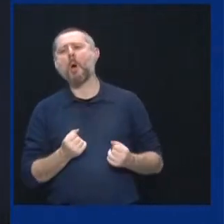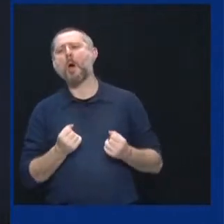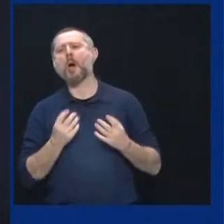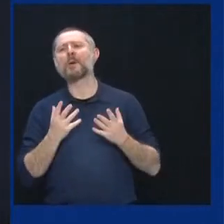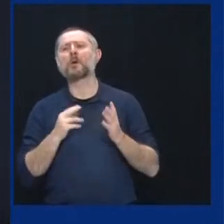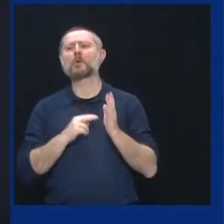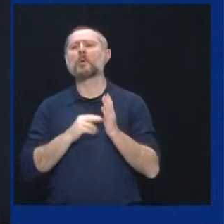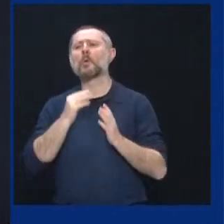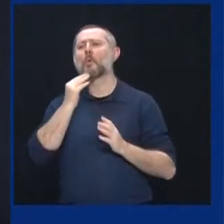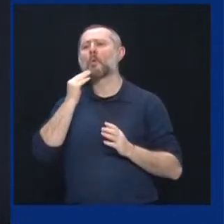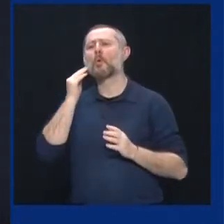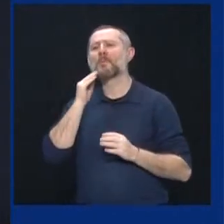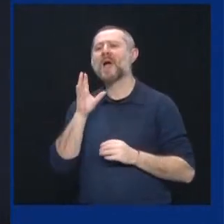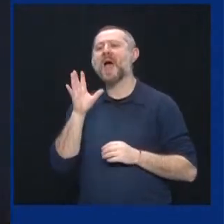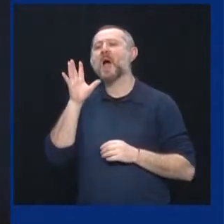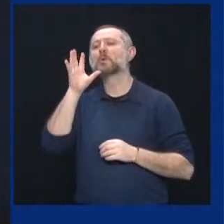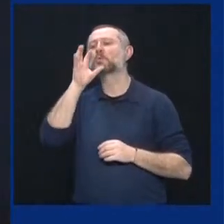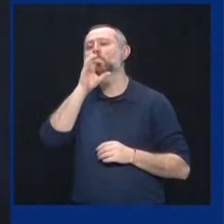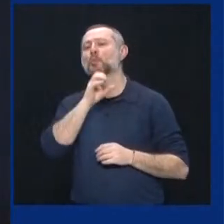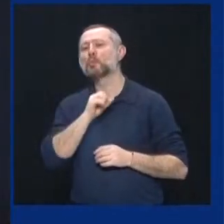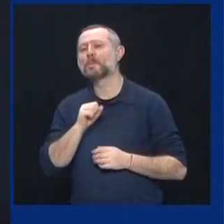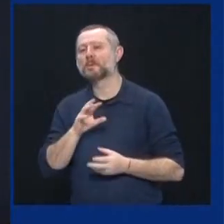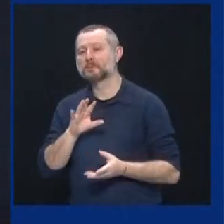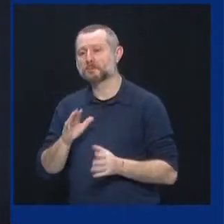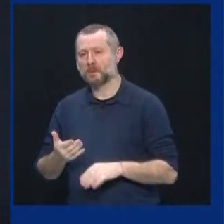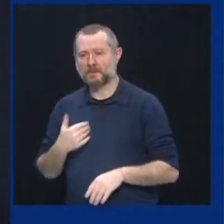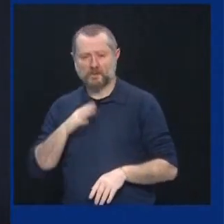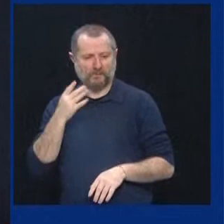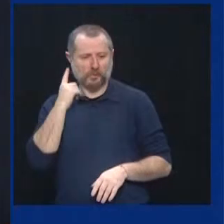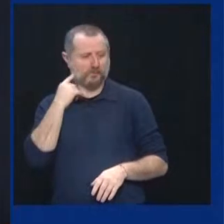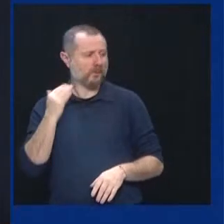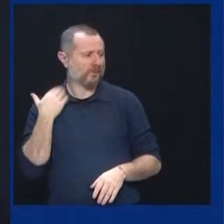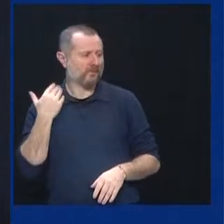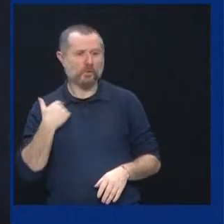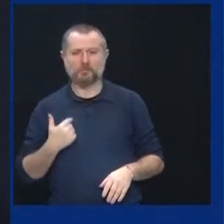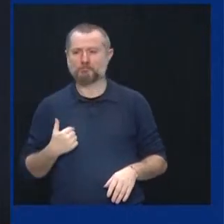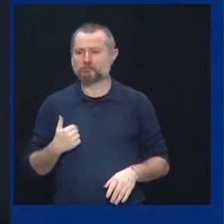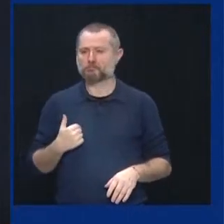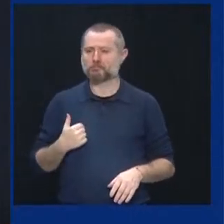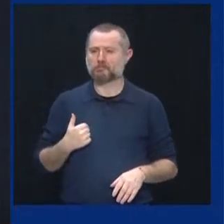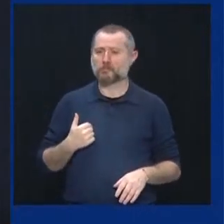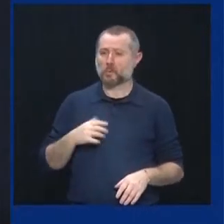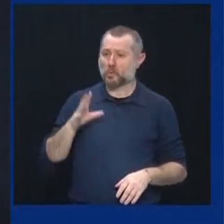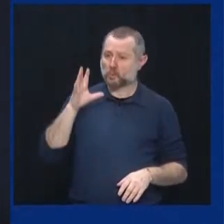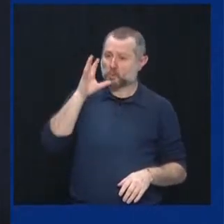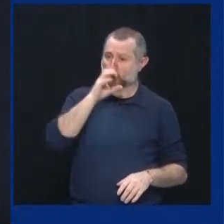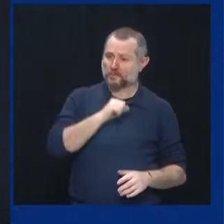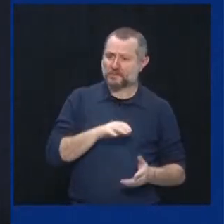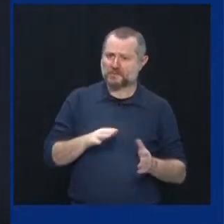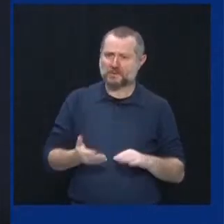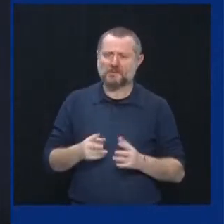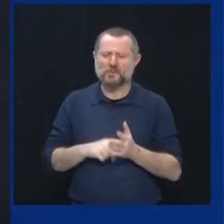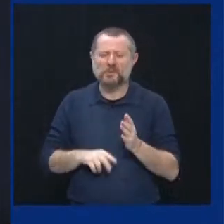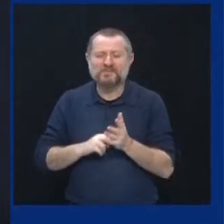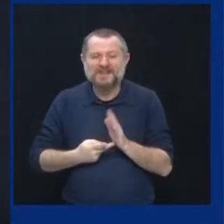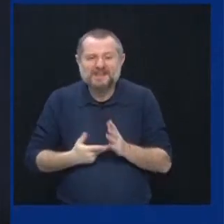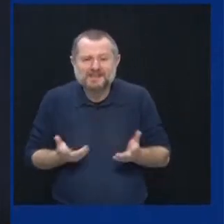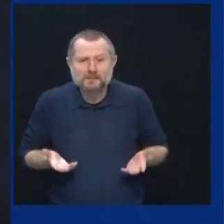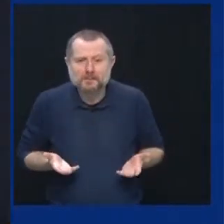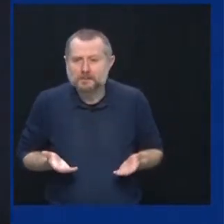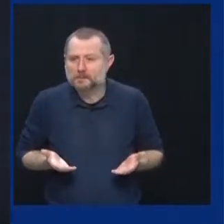home presume dead? I never heard of the concept of presuming someone, presume a cause of